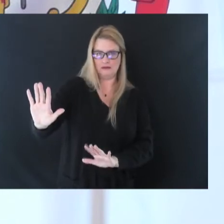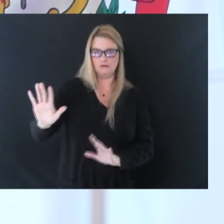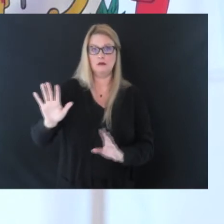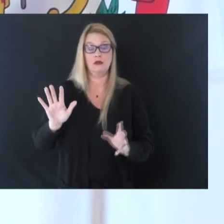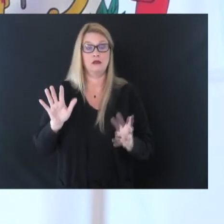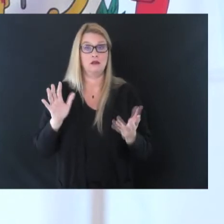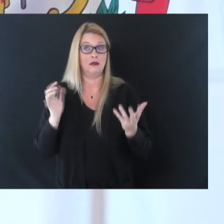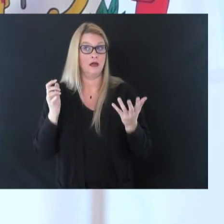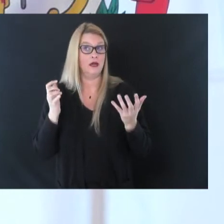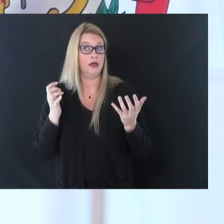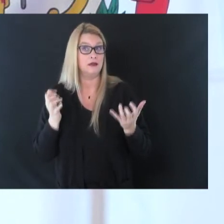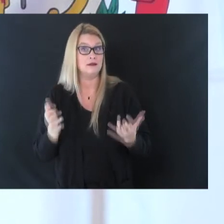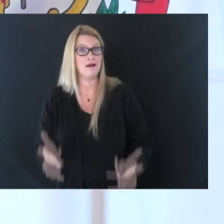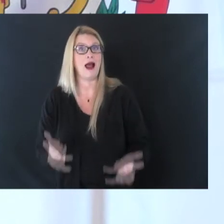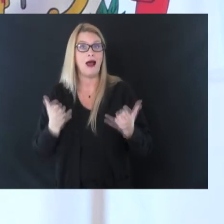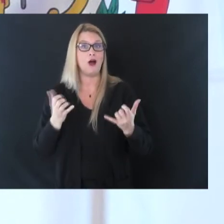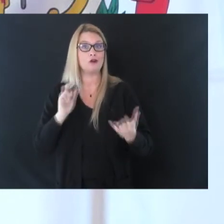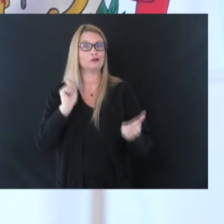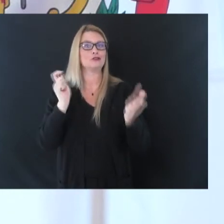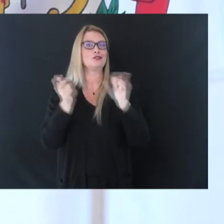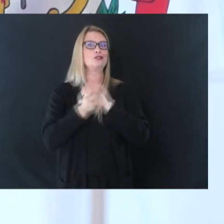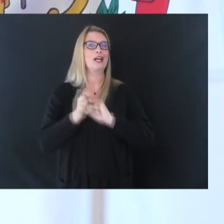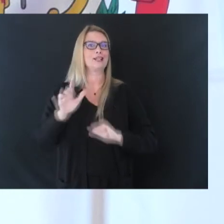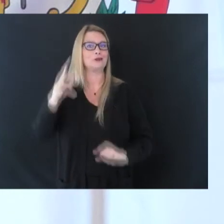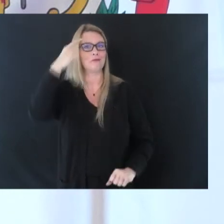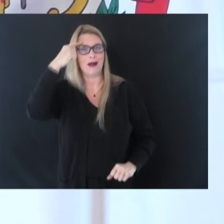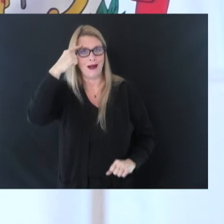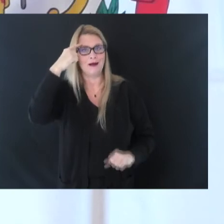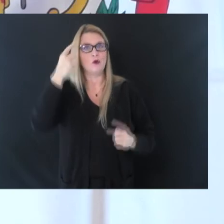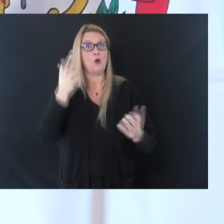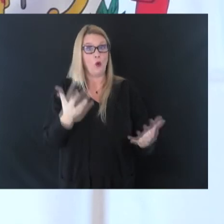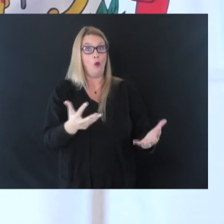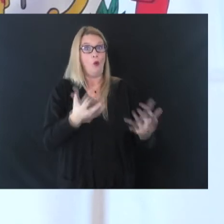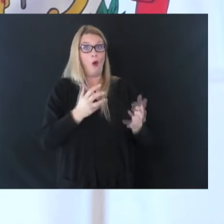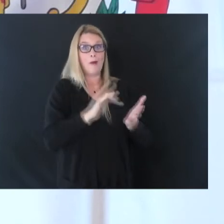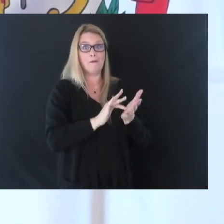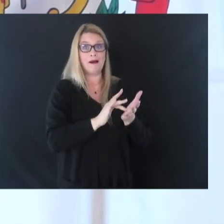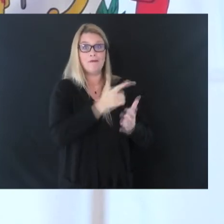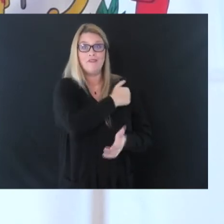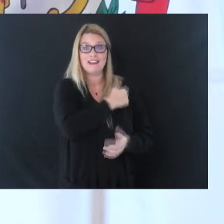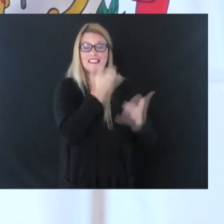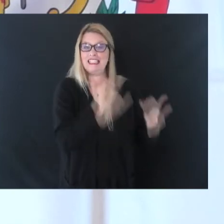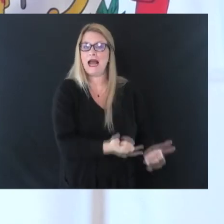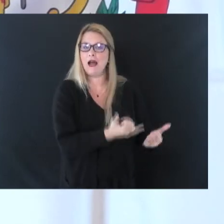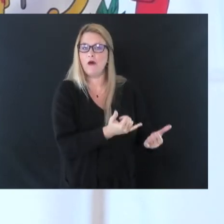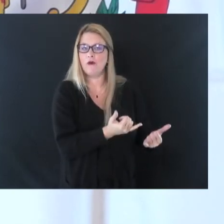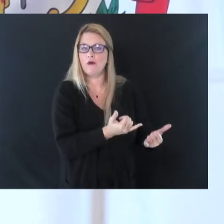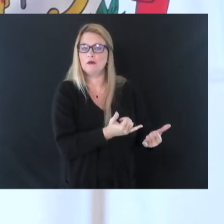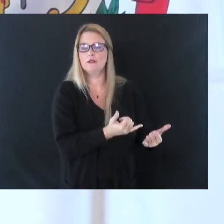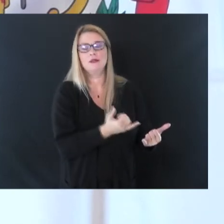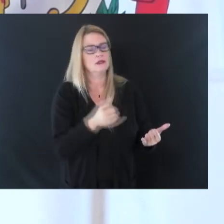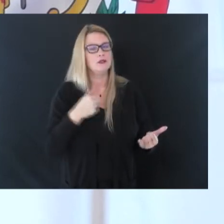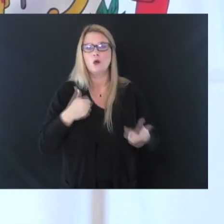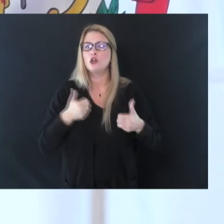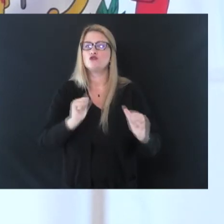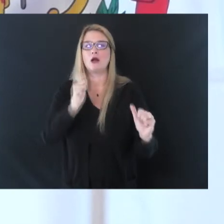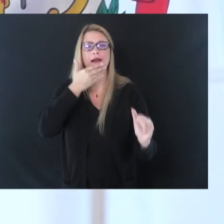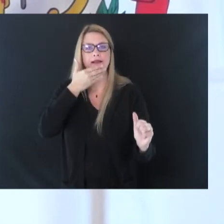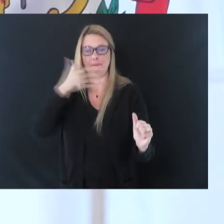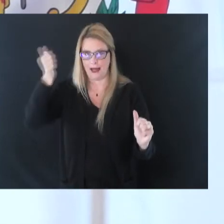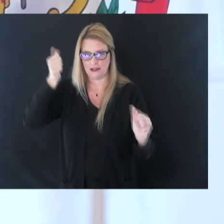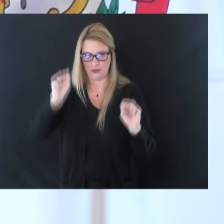may very well want to have the vaccine, and we're trying as best we can to get vaccines all over the place and